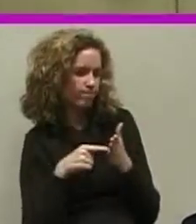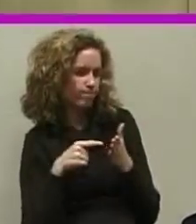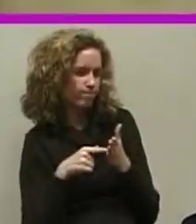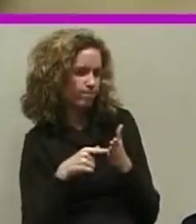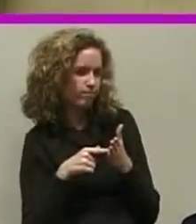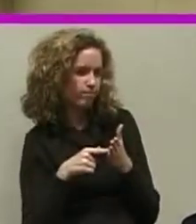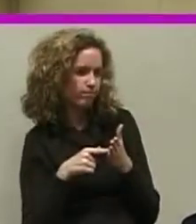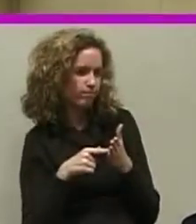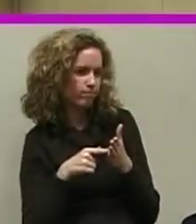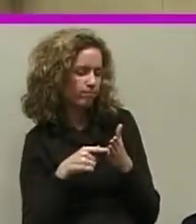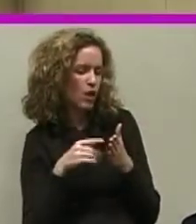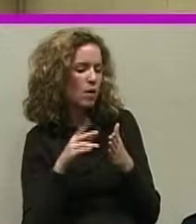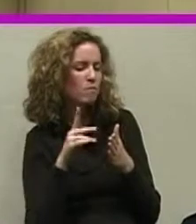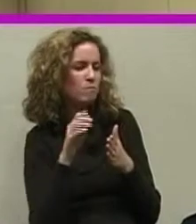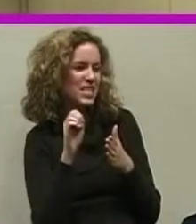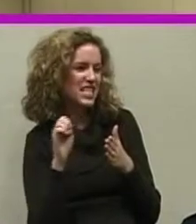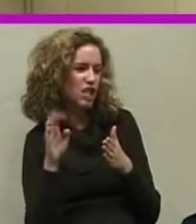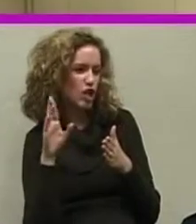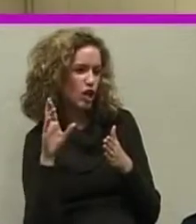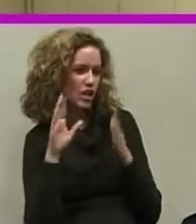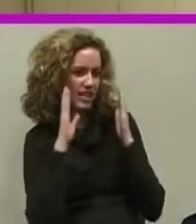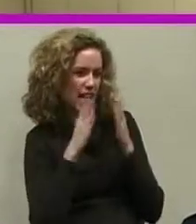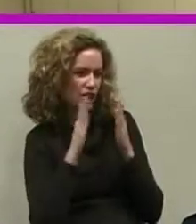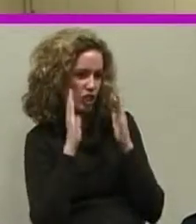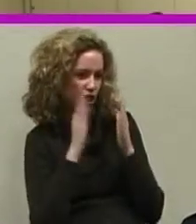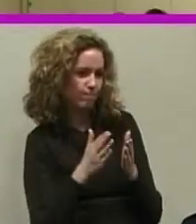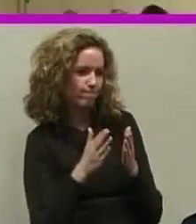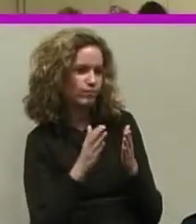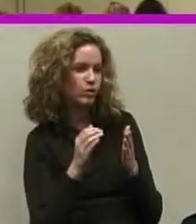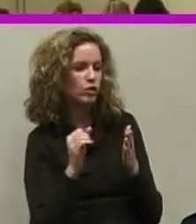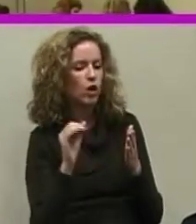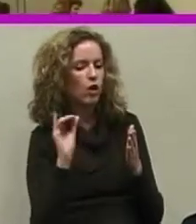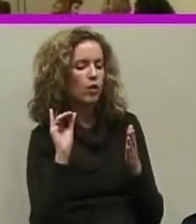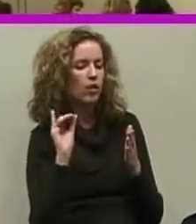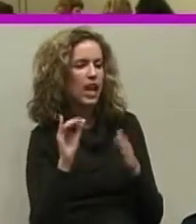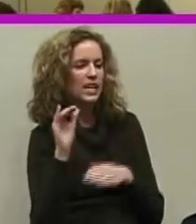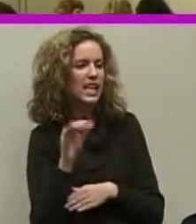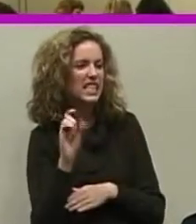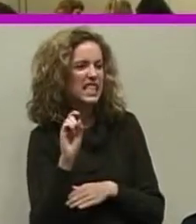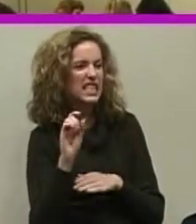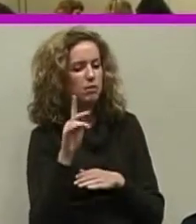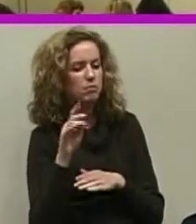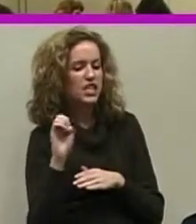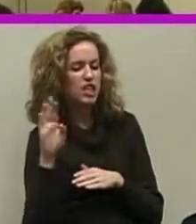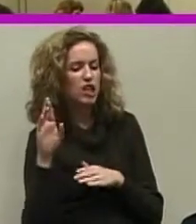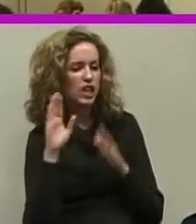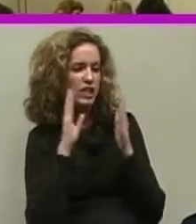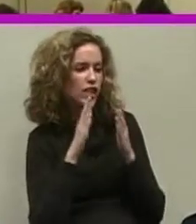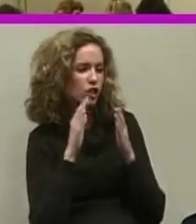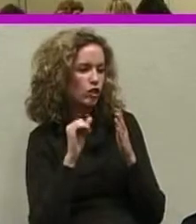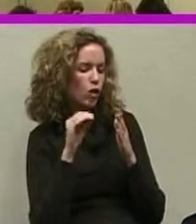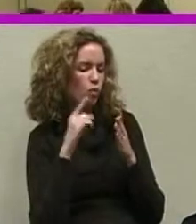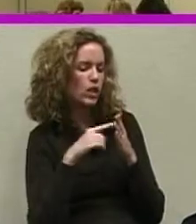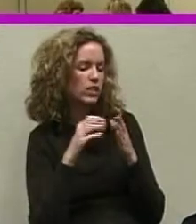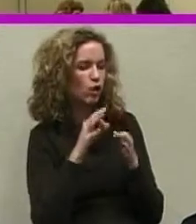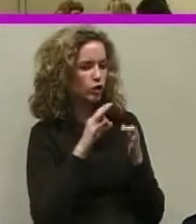Peer attention, okay? All right, so I need peer attention. What might be an alternative behavior that would allow me to get peer attention?